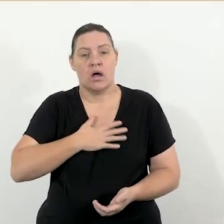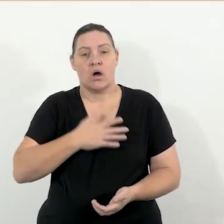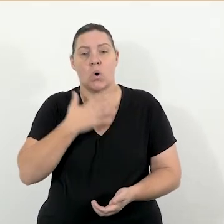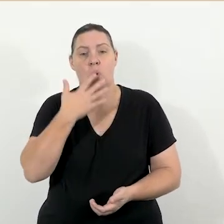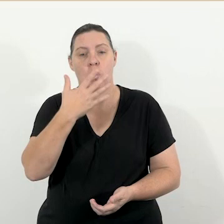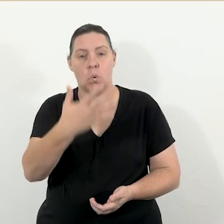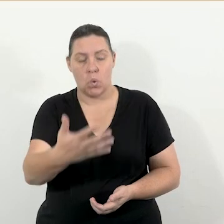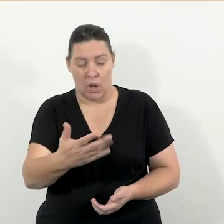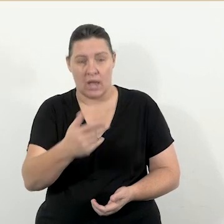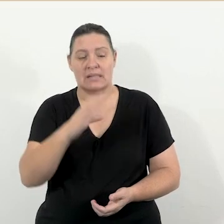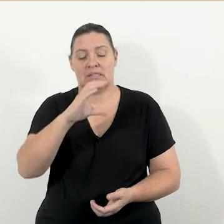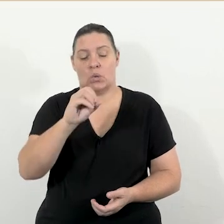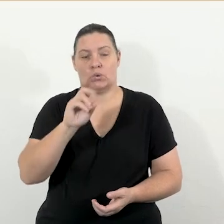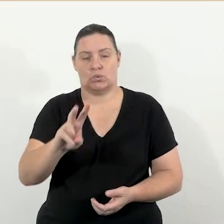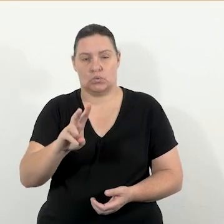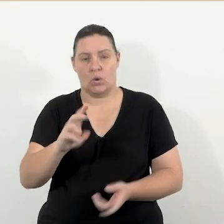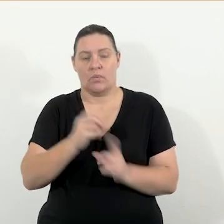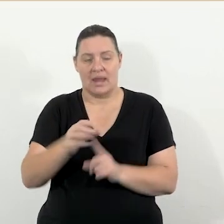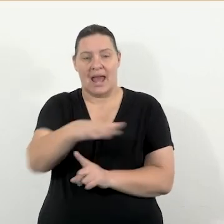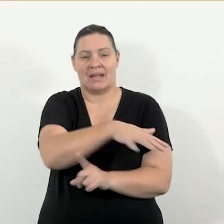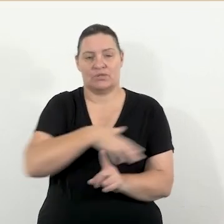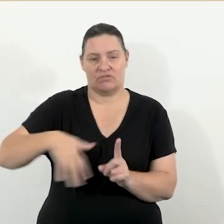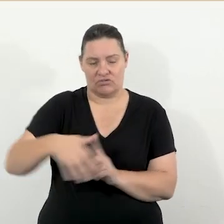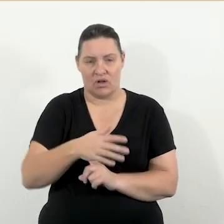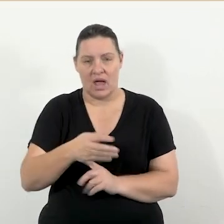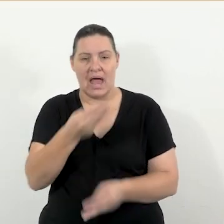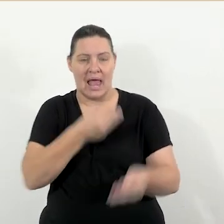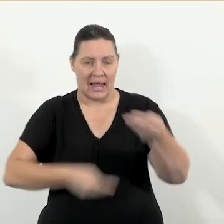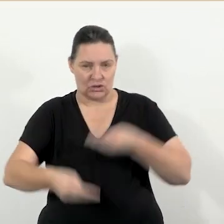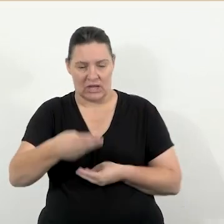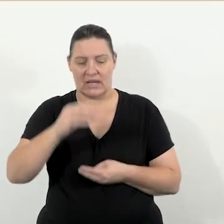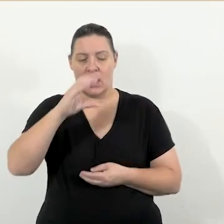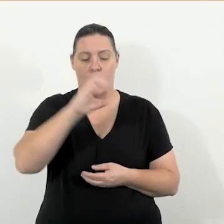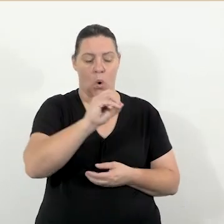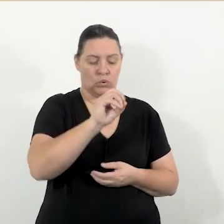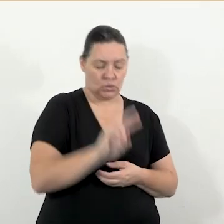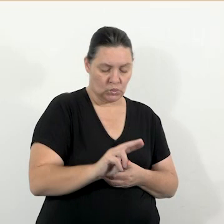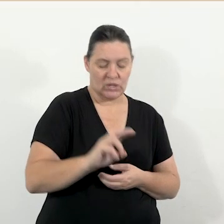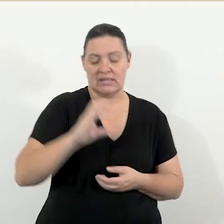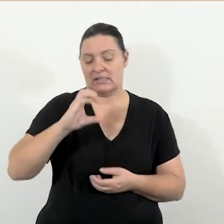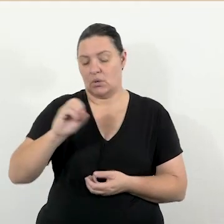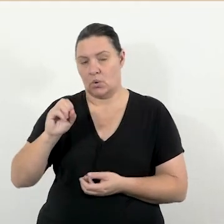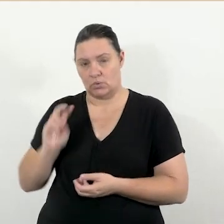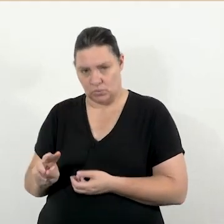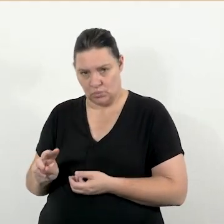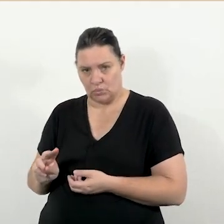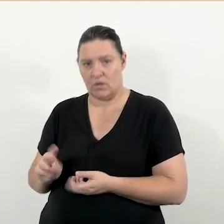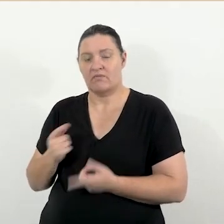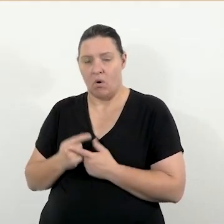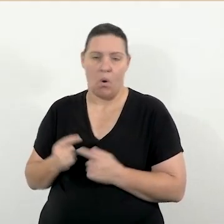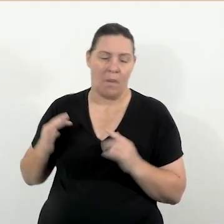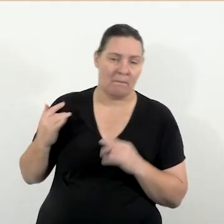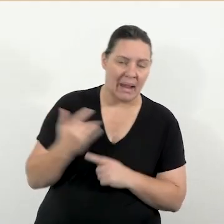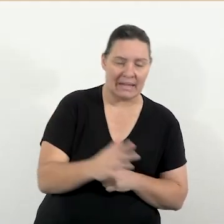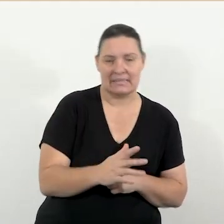carbon dioxide into the atmosphere. So there is an exchange of gases between the atmosphere together with